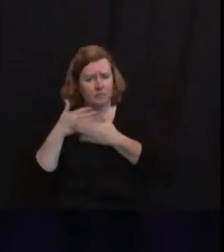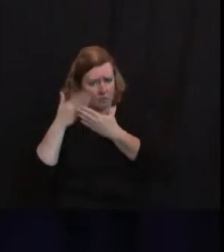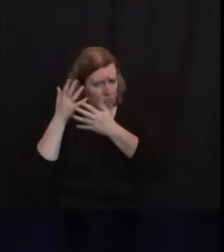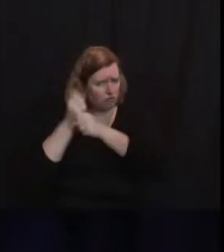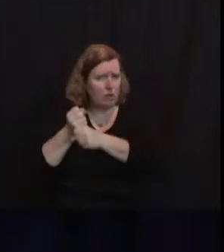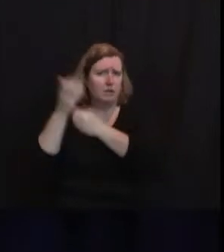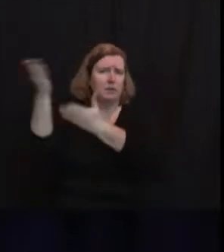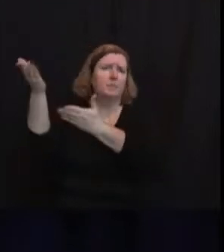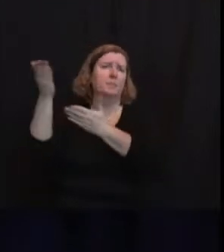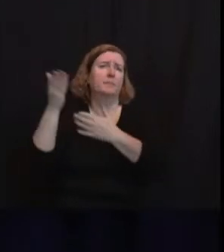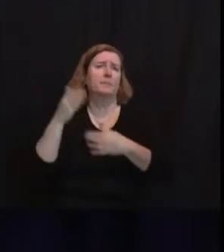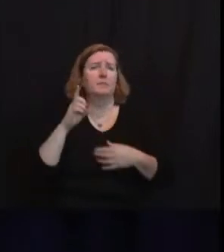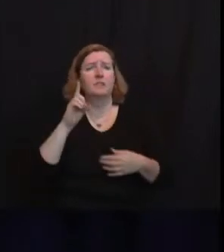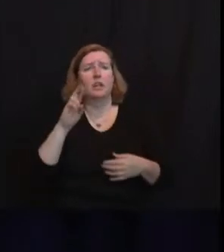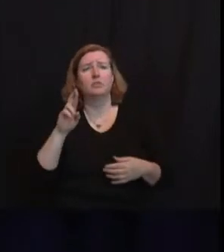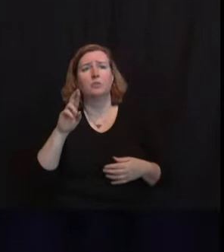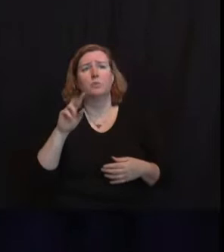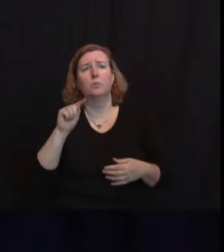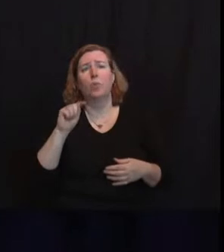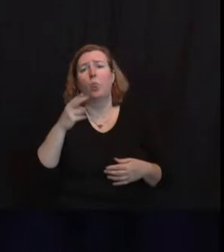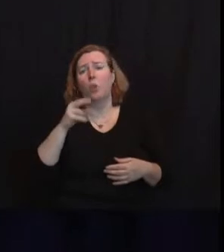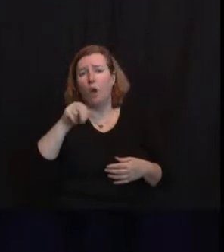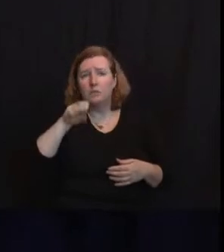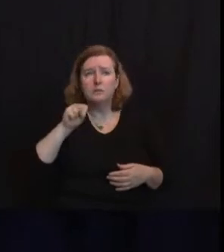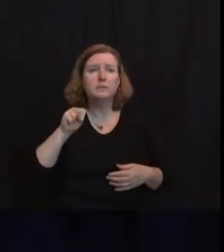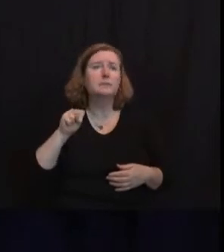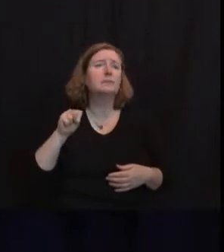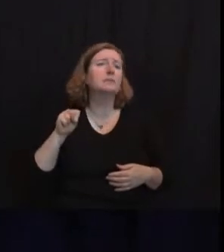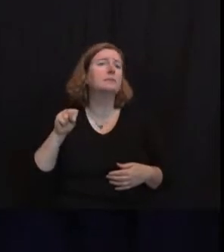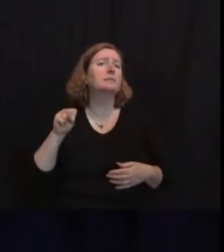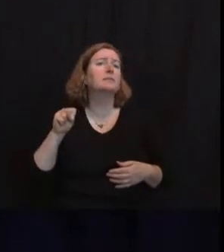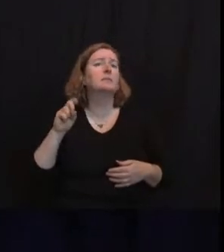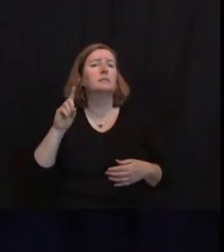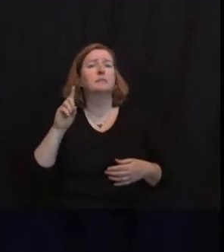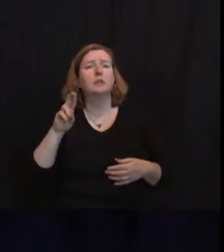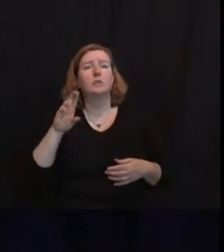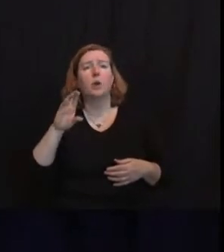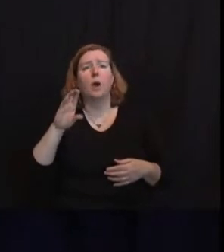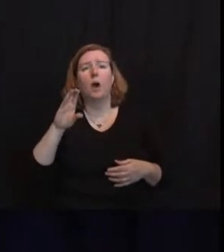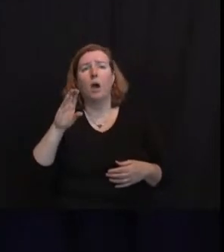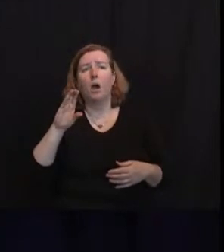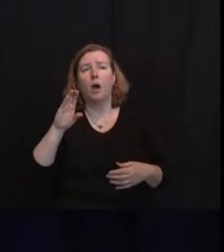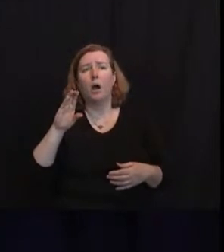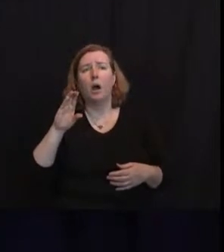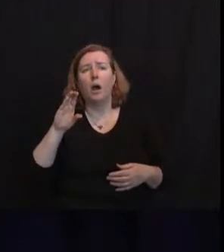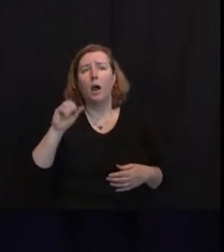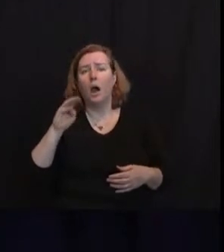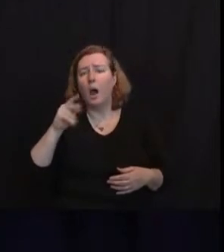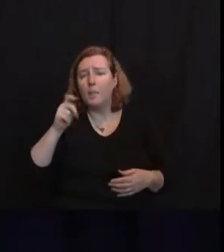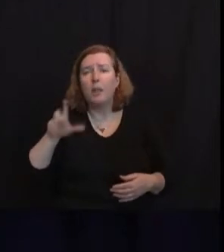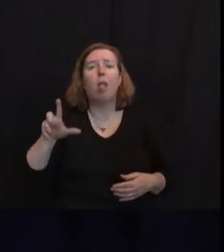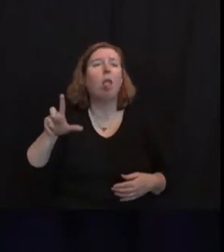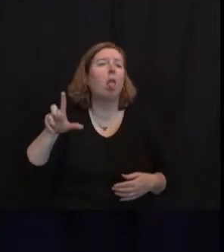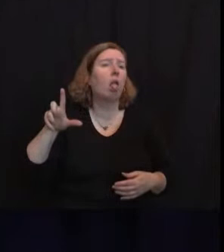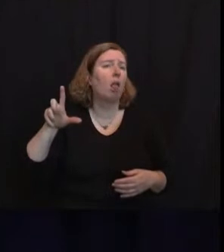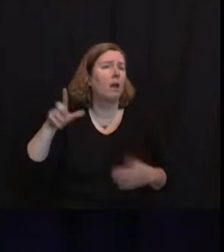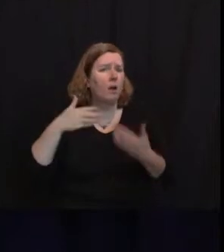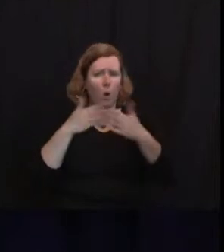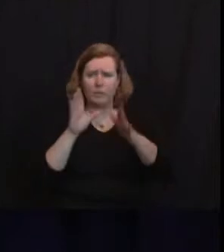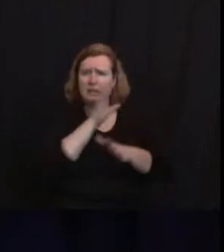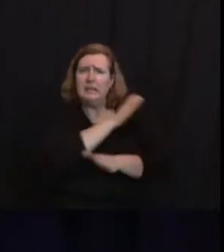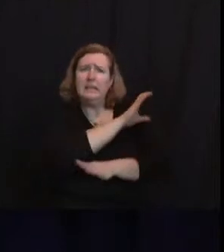and Dr. Damali Campbell up in Newark have volunteered to open up a clinic in Dr. Thomas's